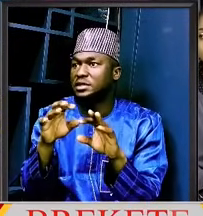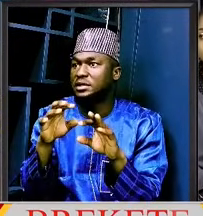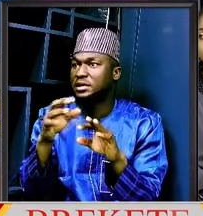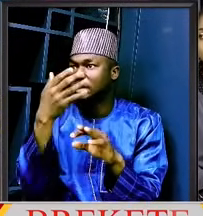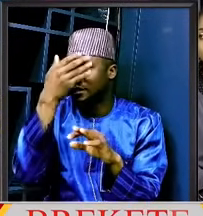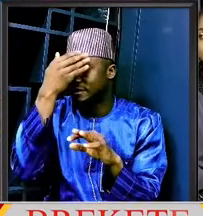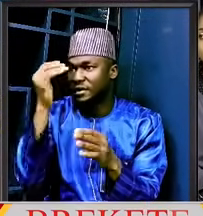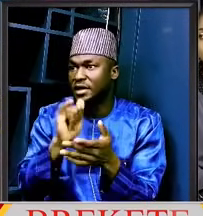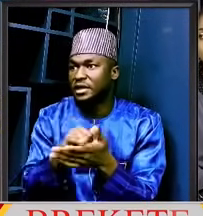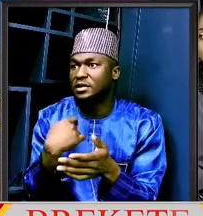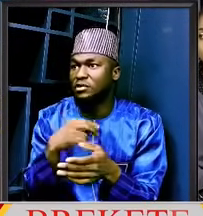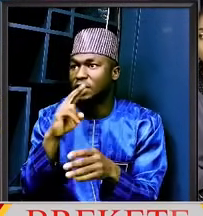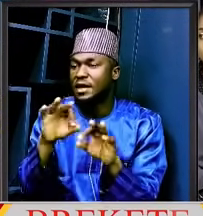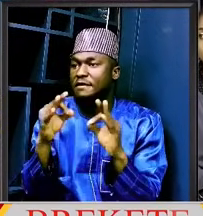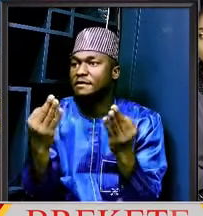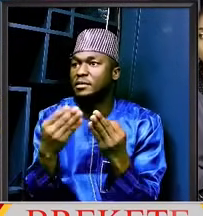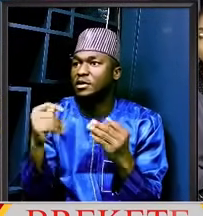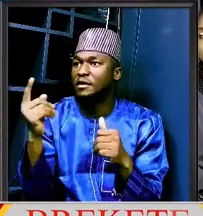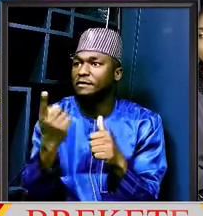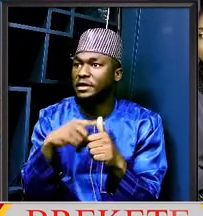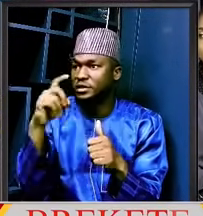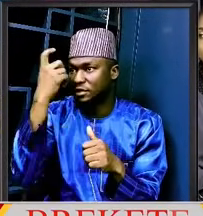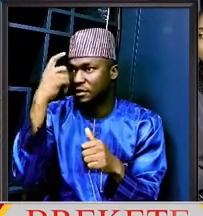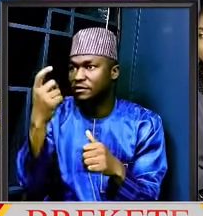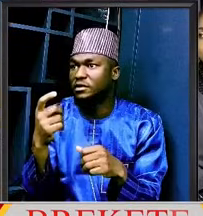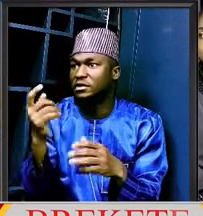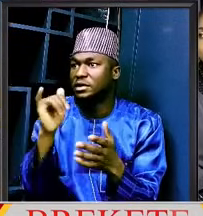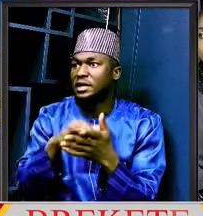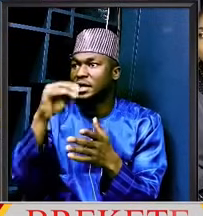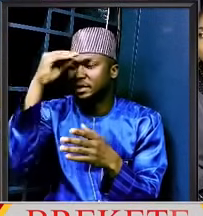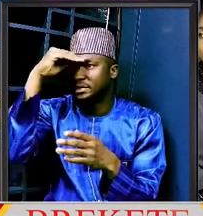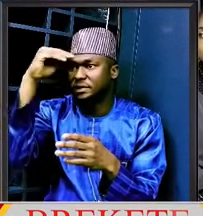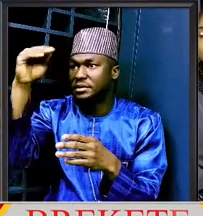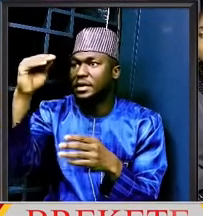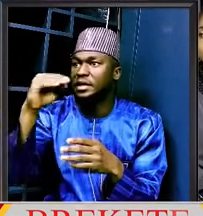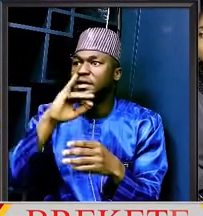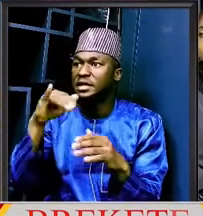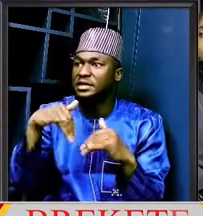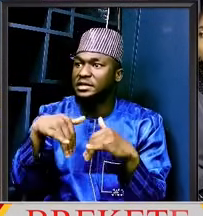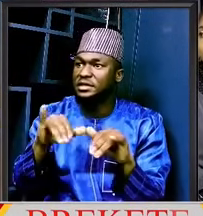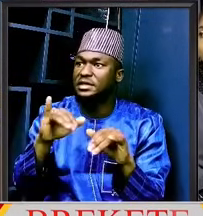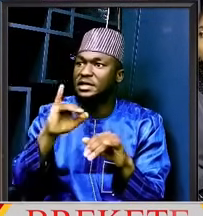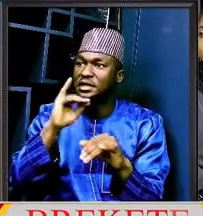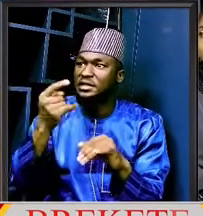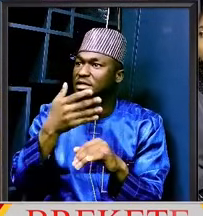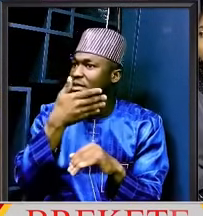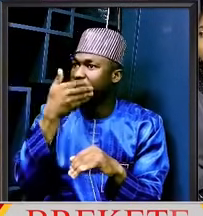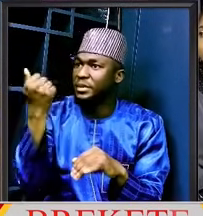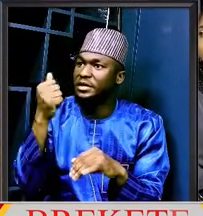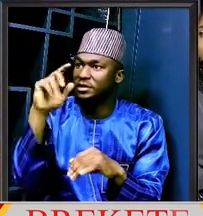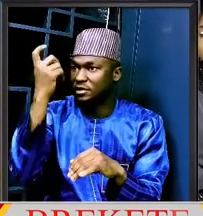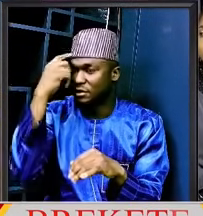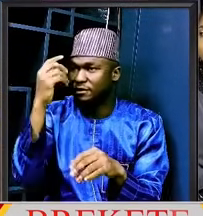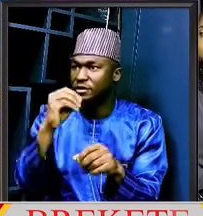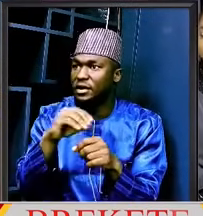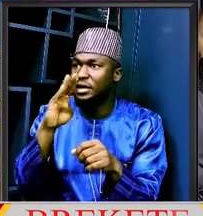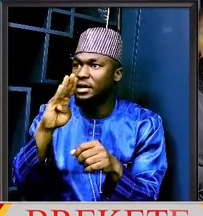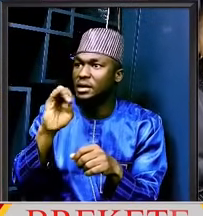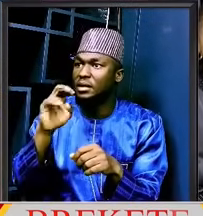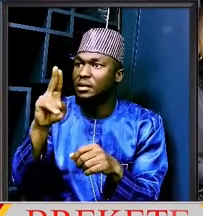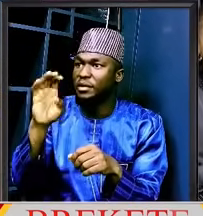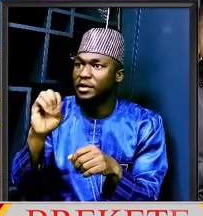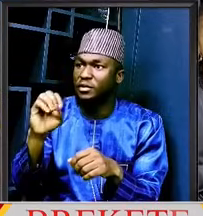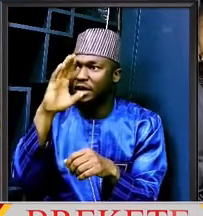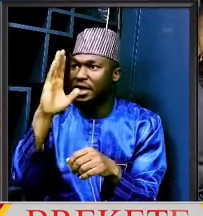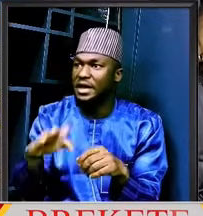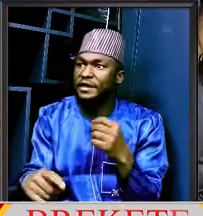first civilian governor. That man, till today, is regarded as the best governor Benue State has ever produced.